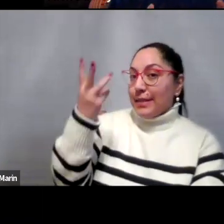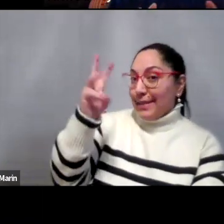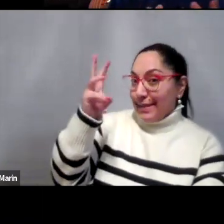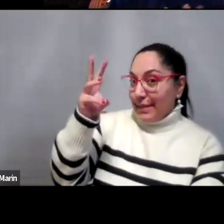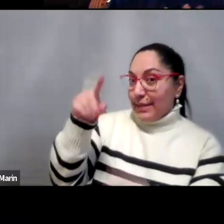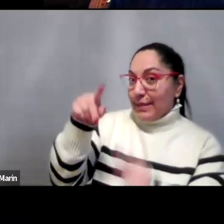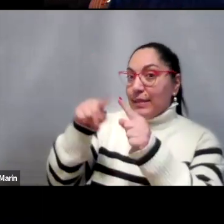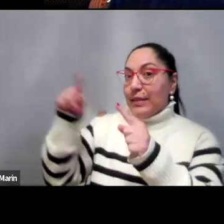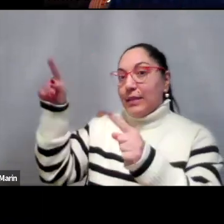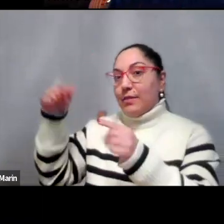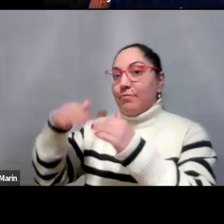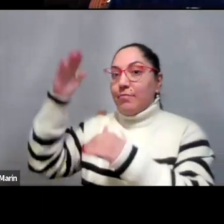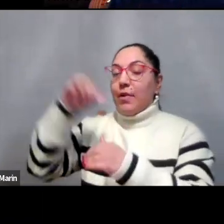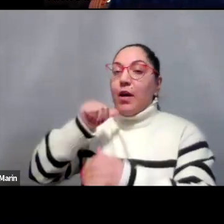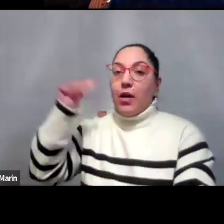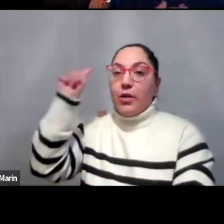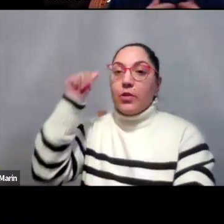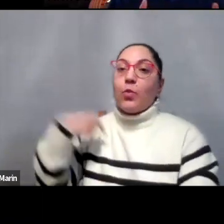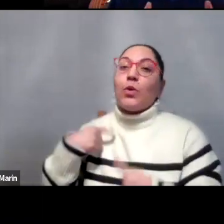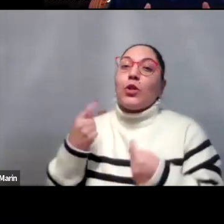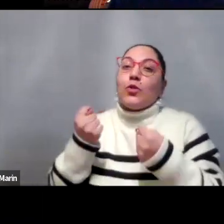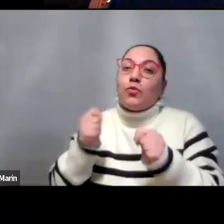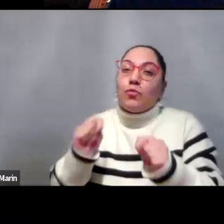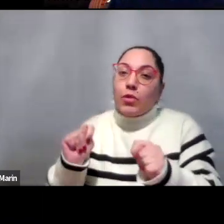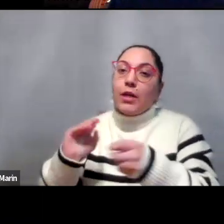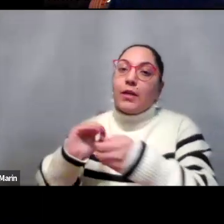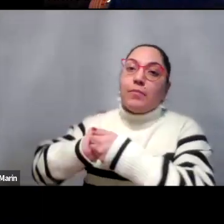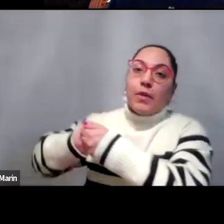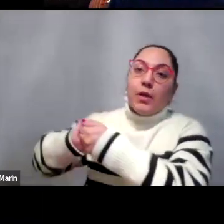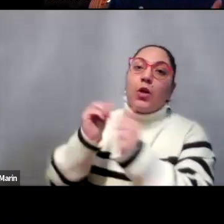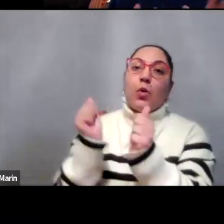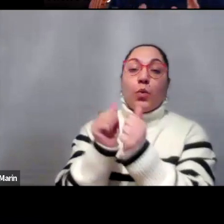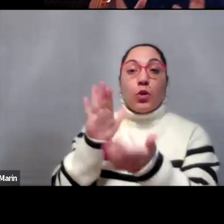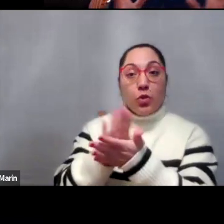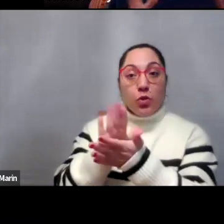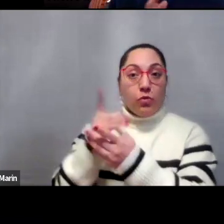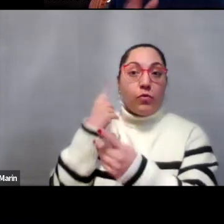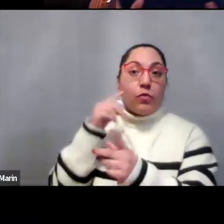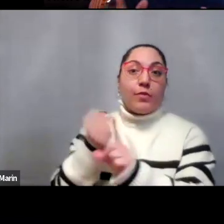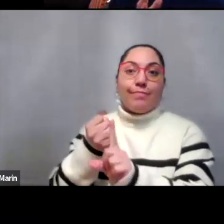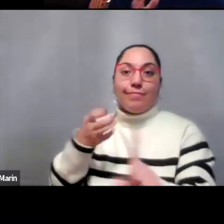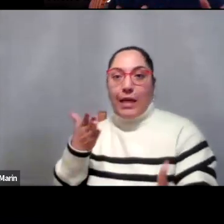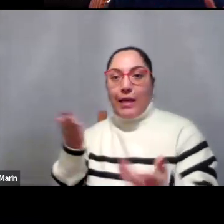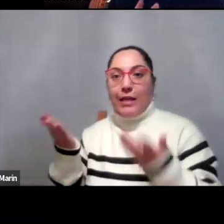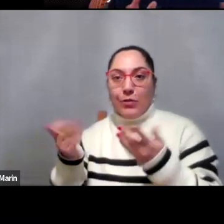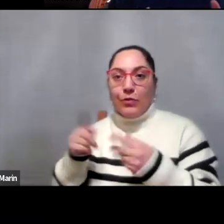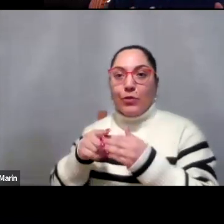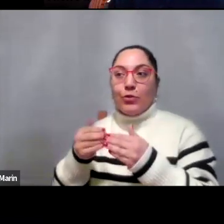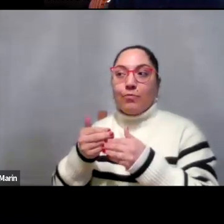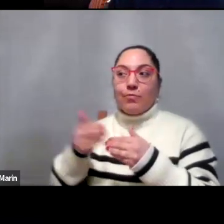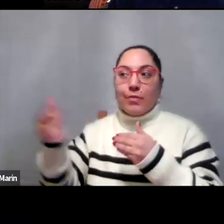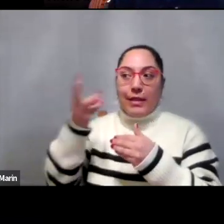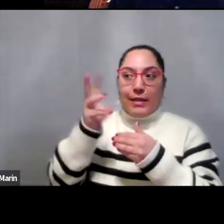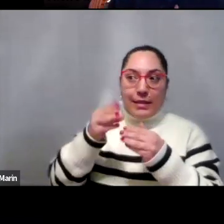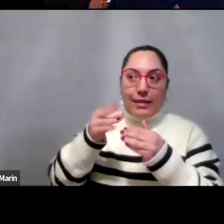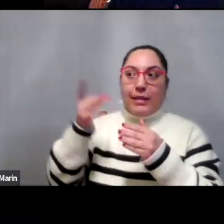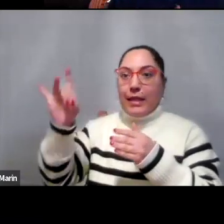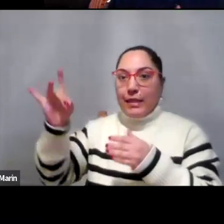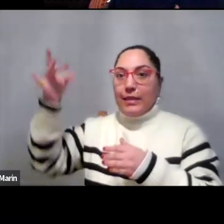we really tried to partner with the schools and expand services to that 16 to 18,